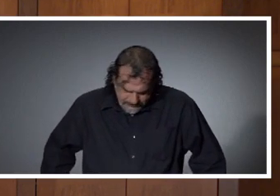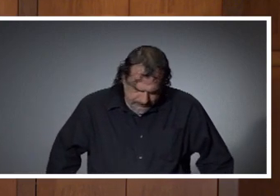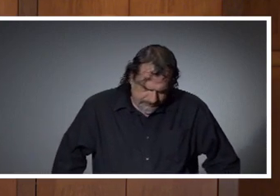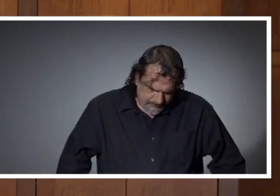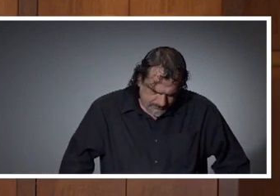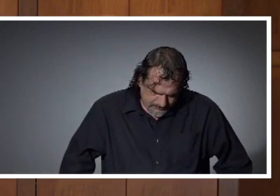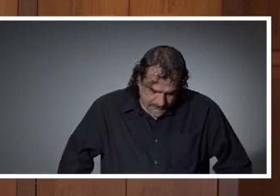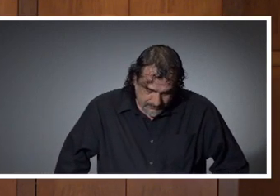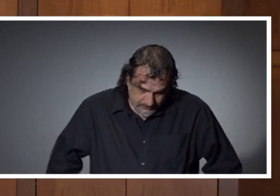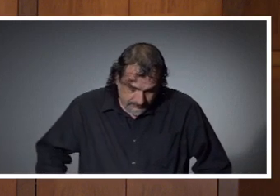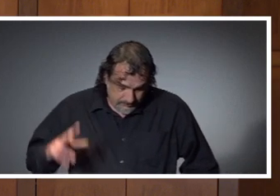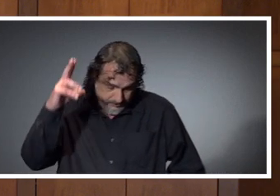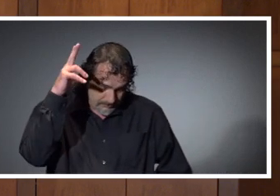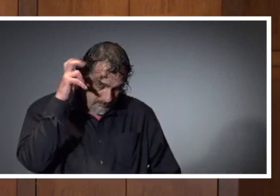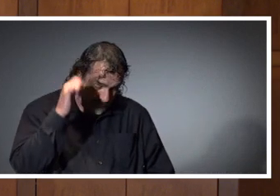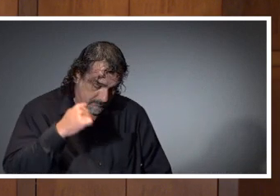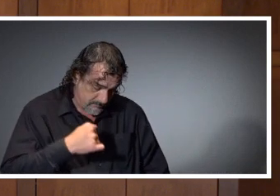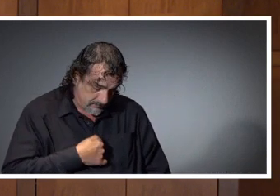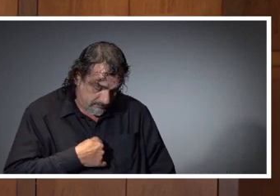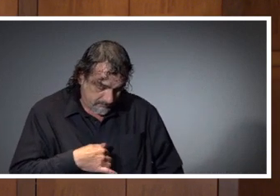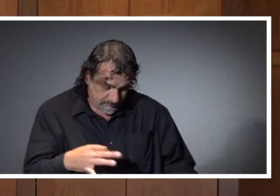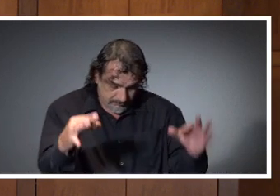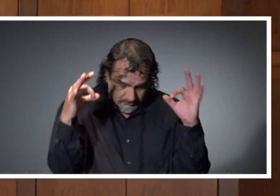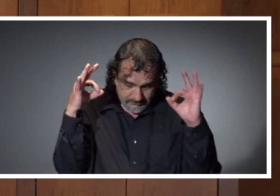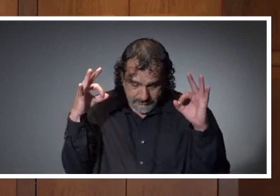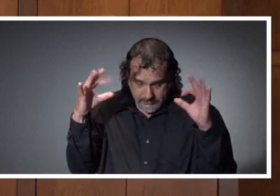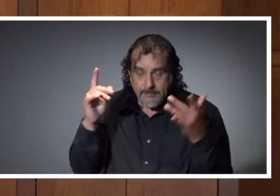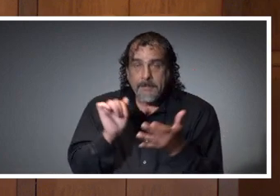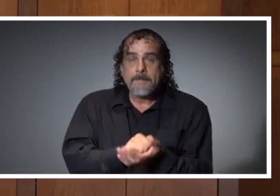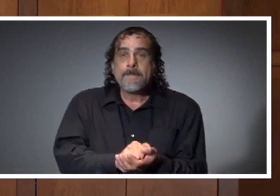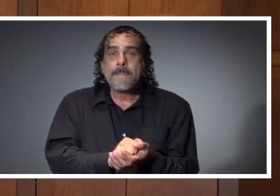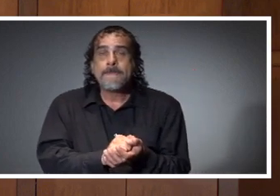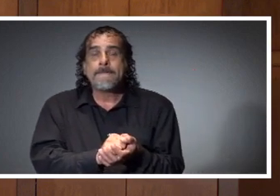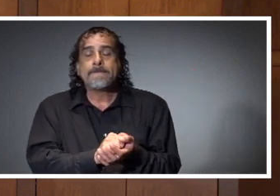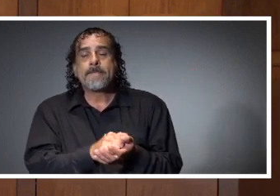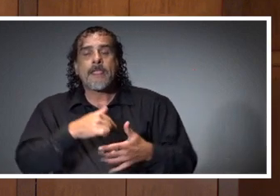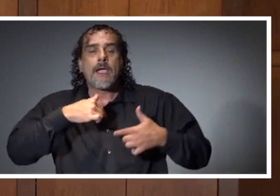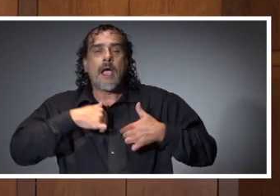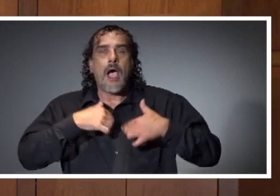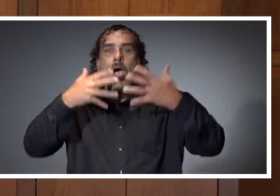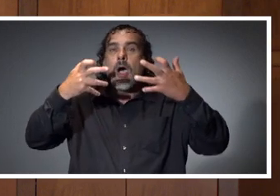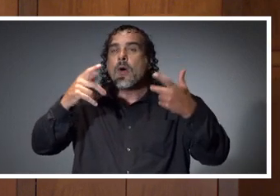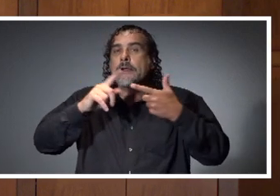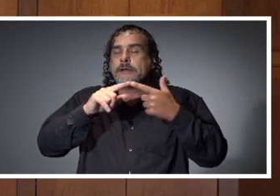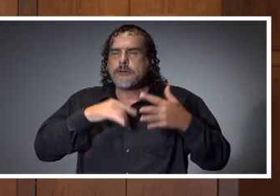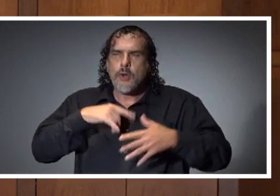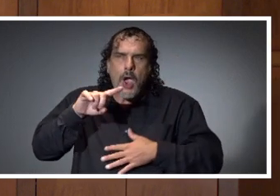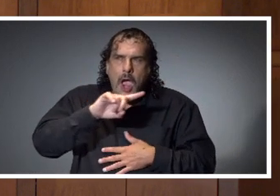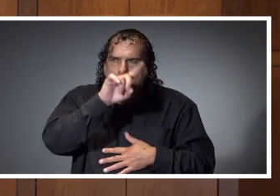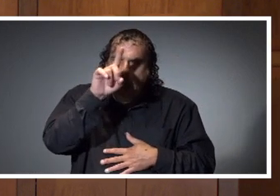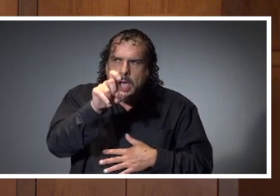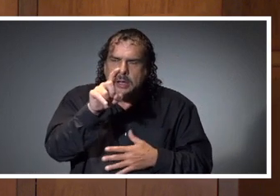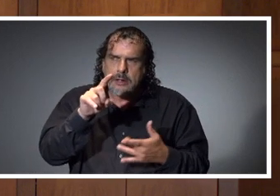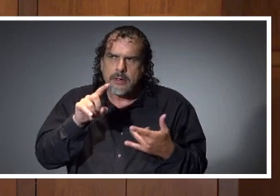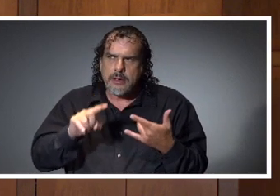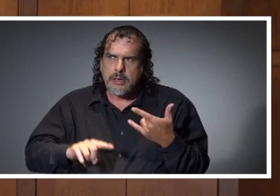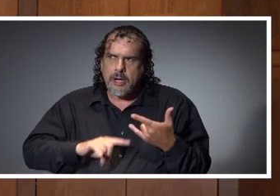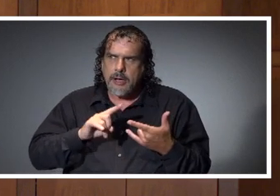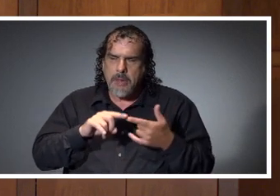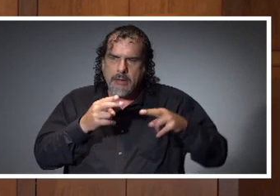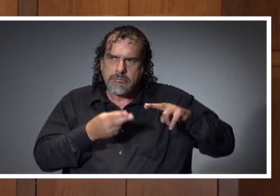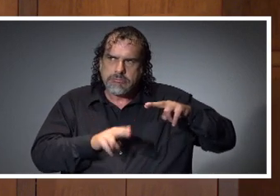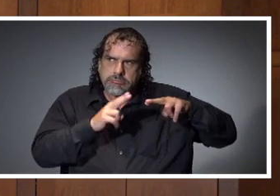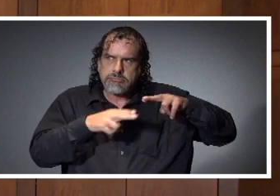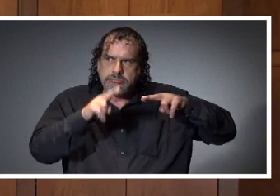Hi, can y'all hear me? All right. So I wanted to ask about the increasing number of cases